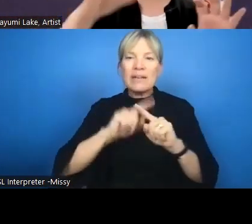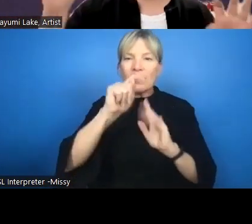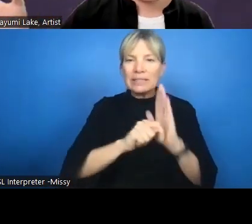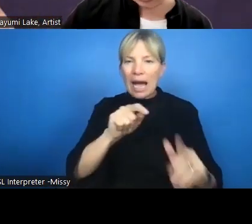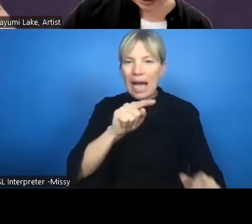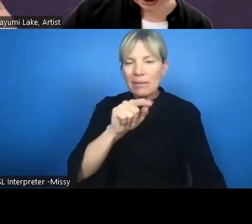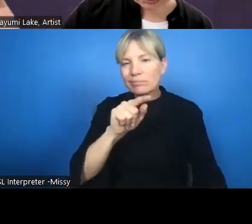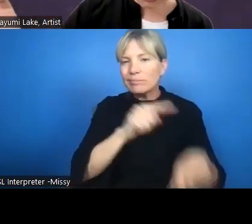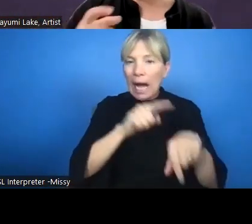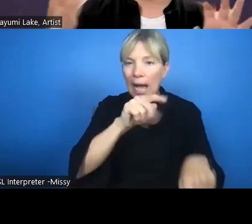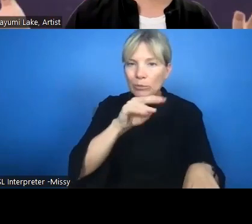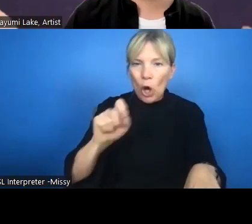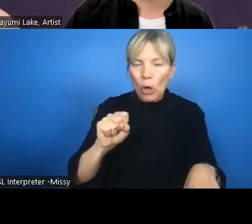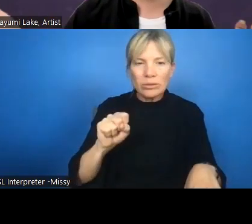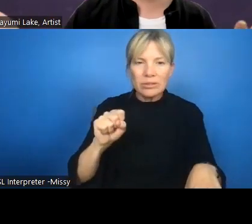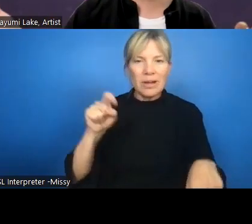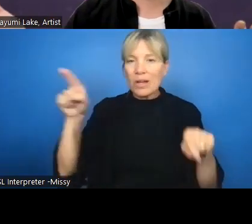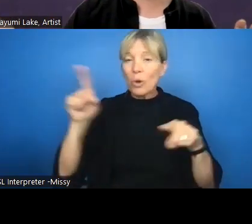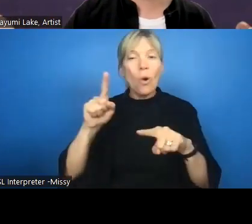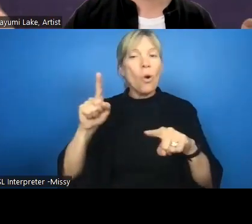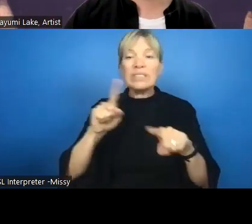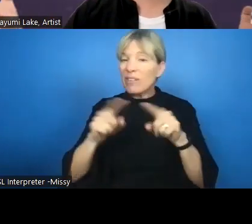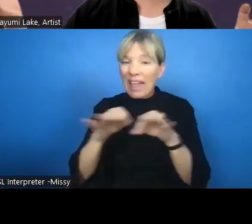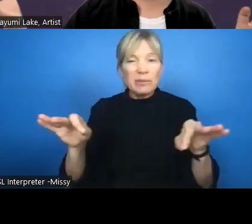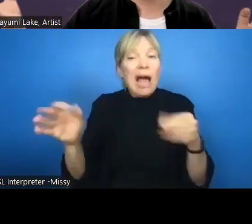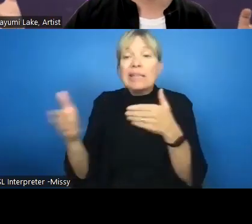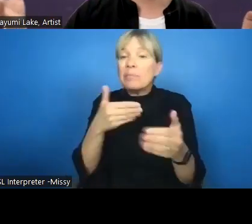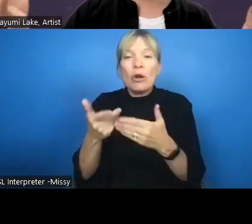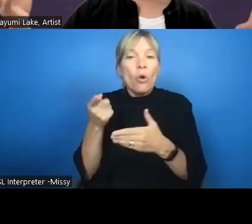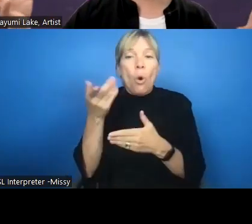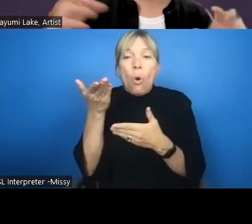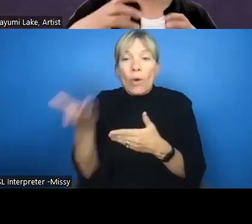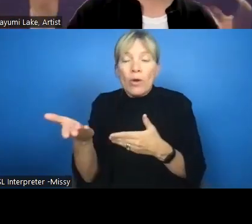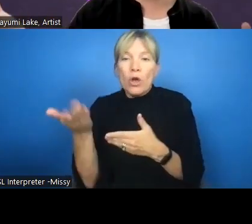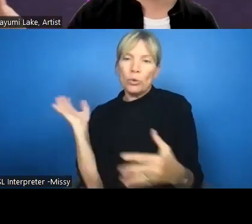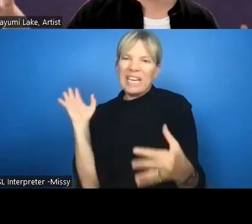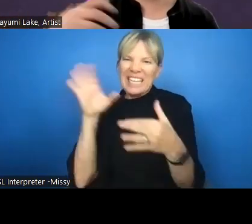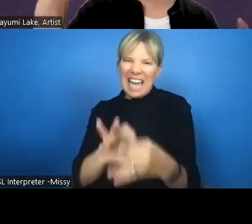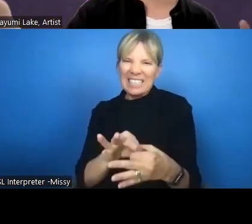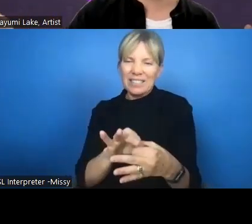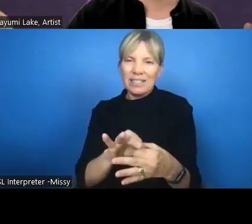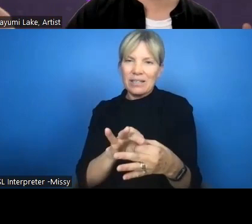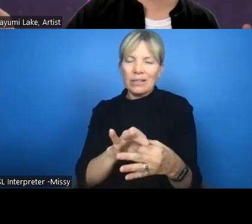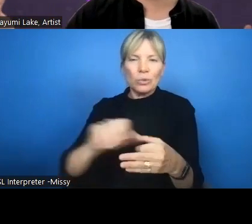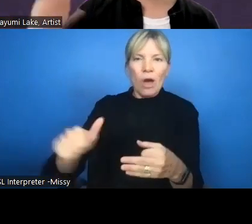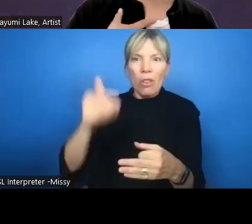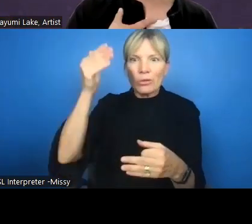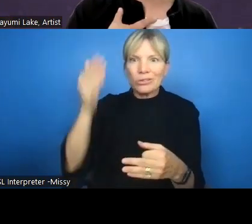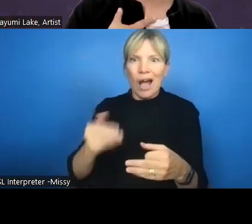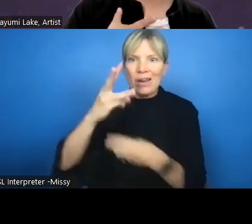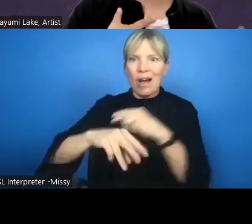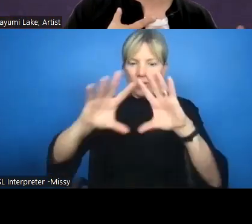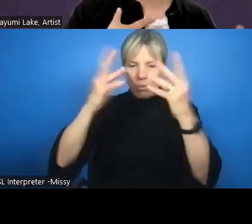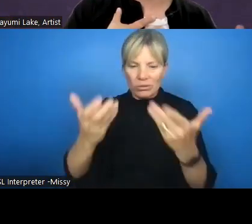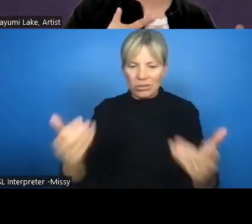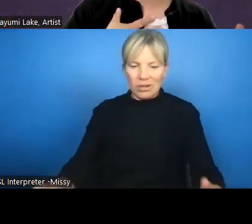or different languages. No matter where you are, you can connect, you know, that you can connect with the other side of the world. That's how I